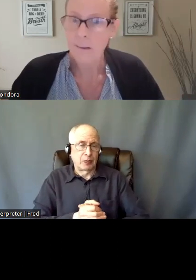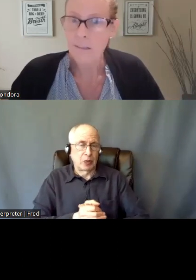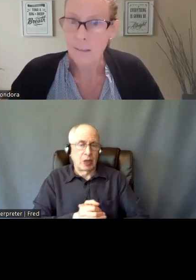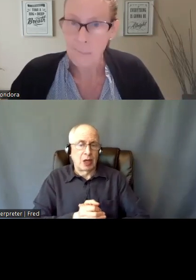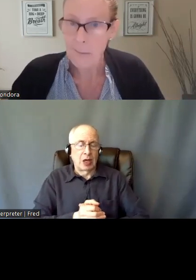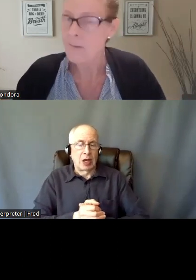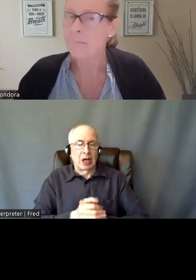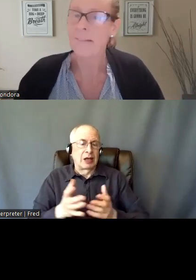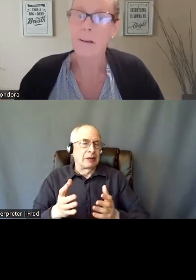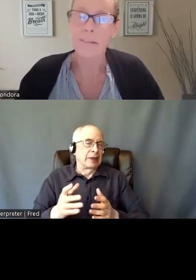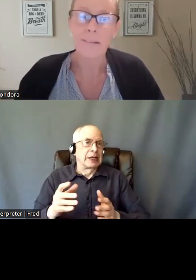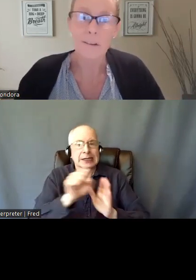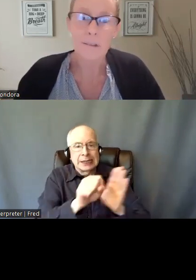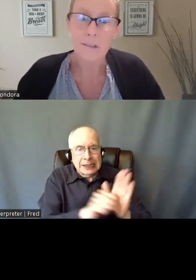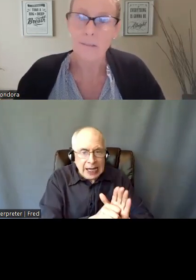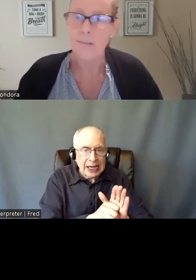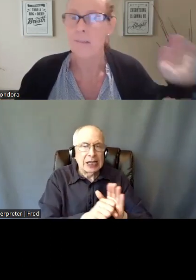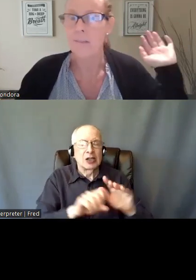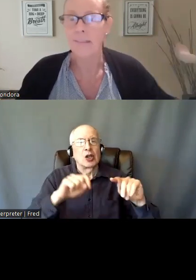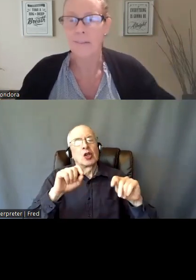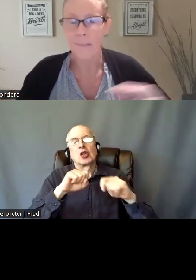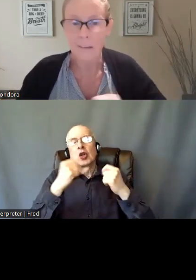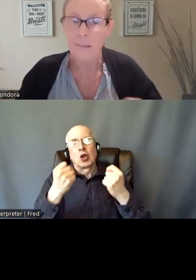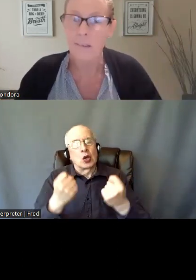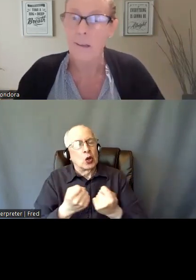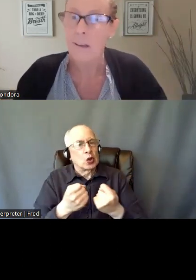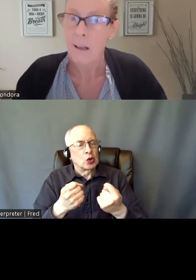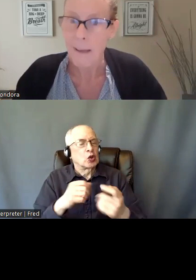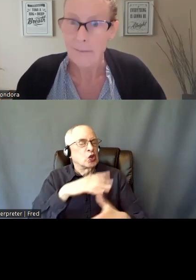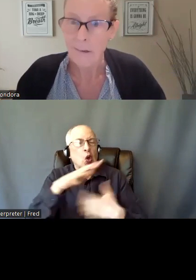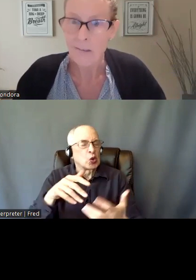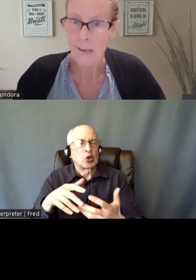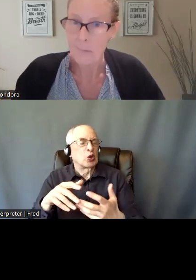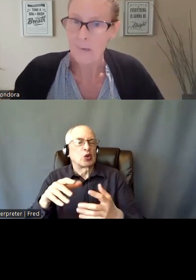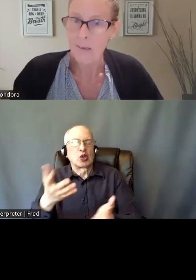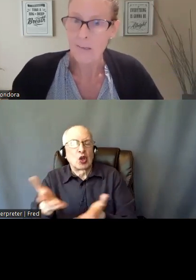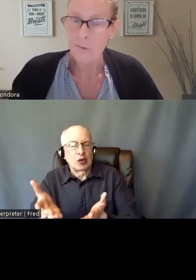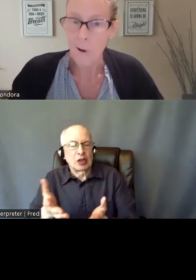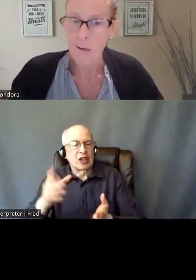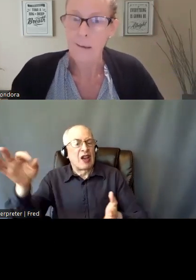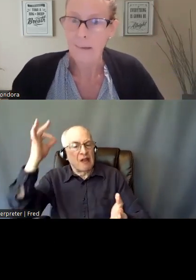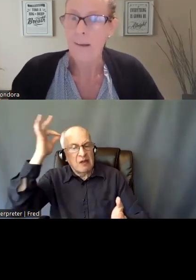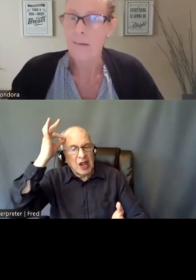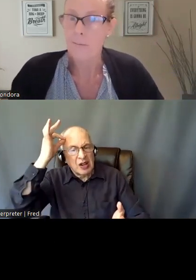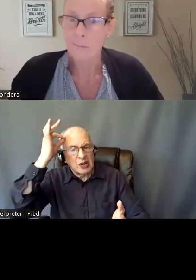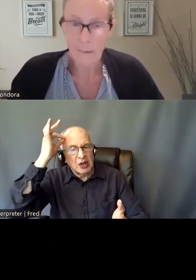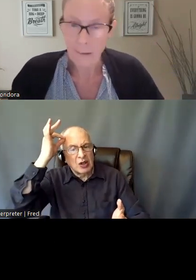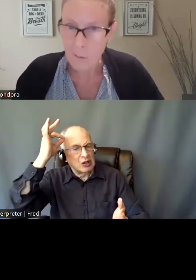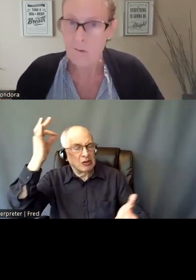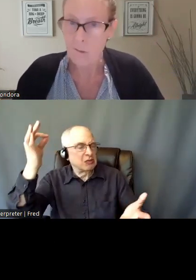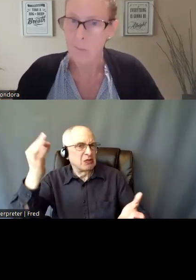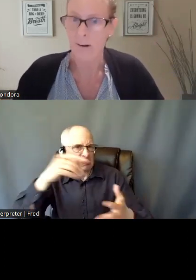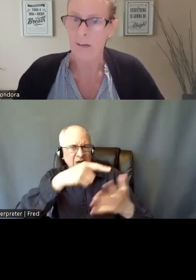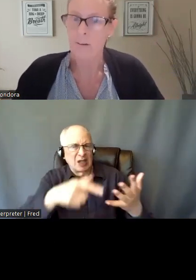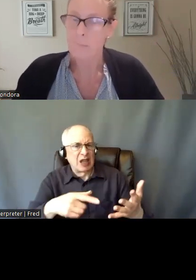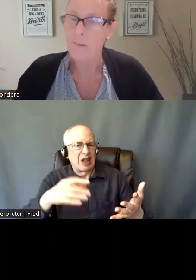social service and departments of mental health and addiction services. At the federal level, SAMHSA has long been a really